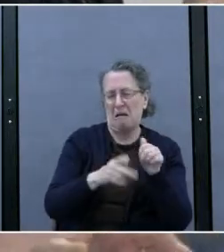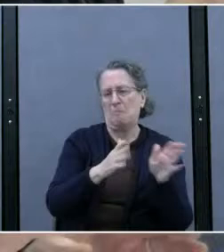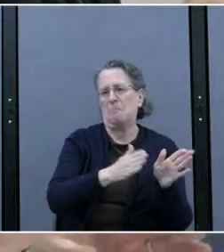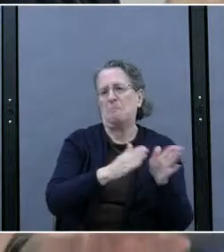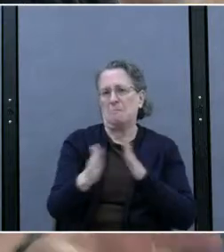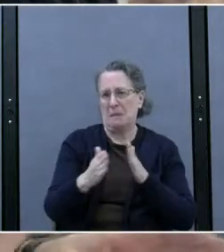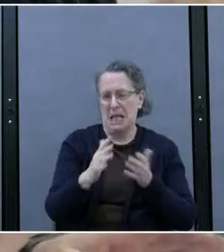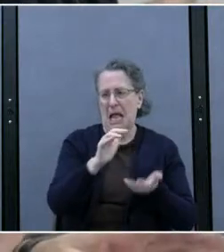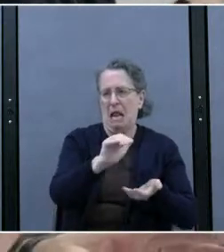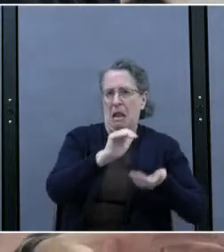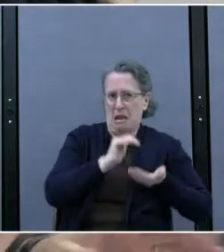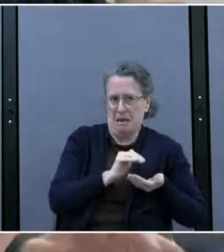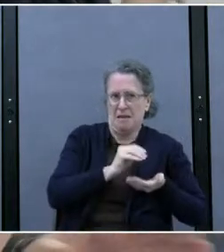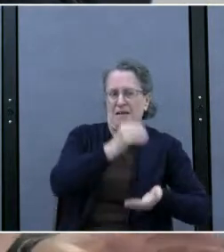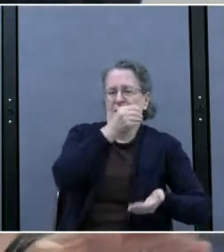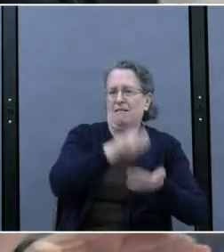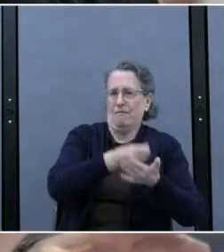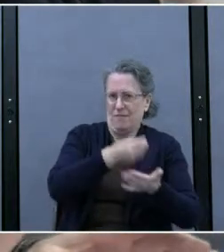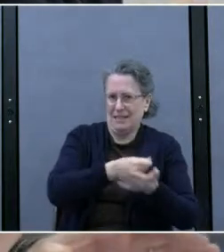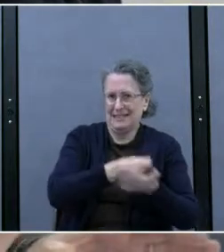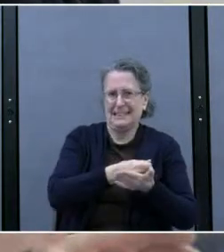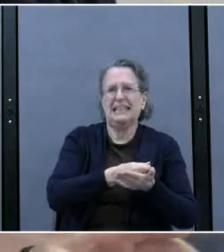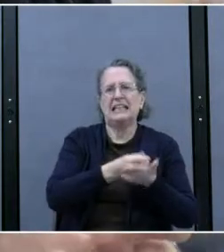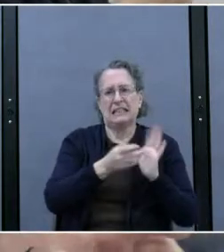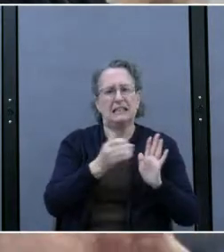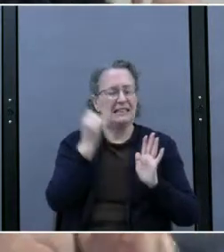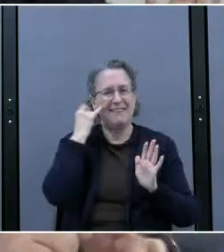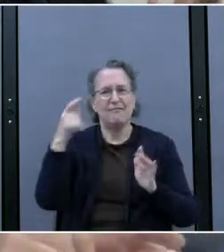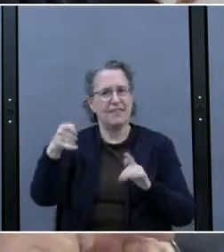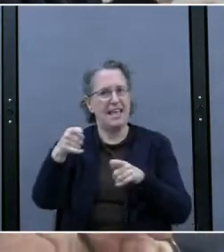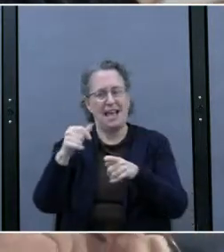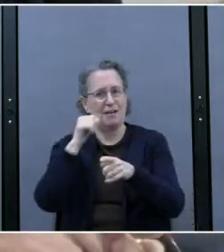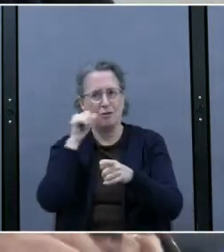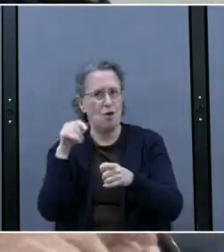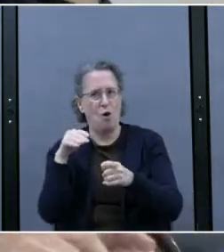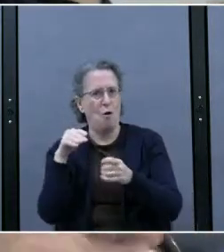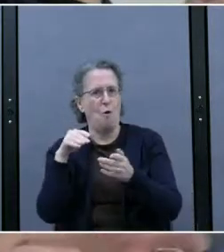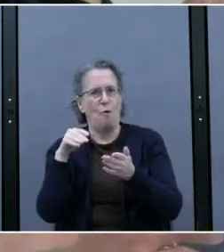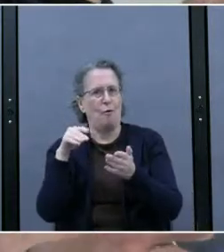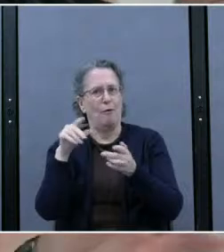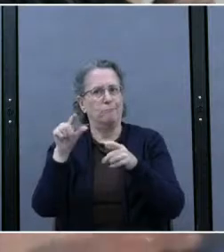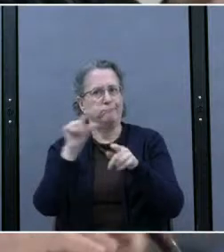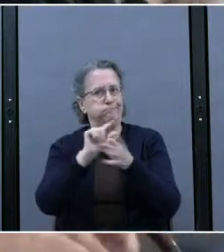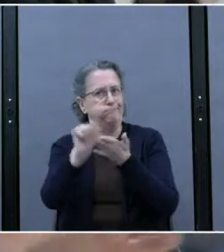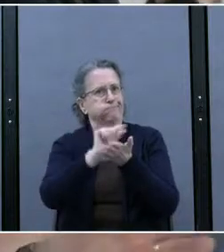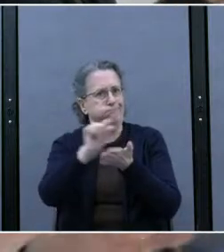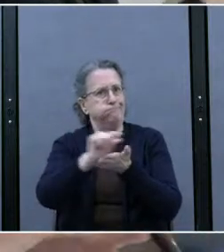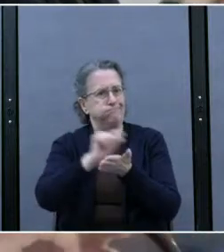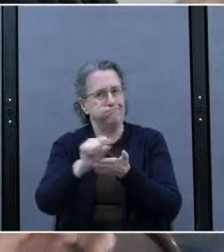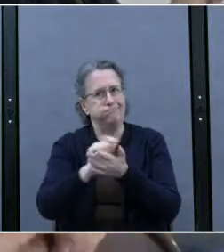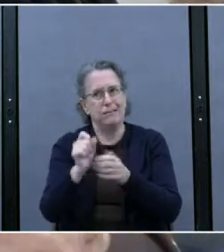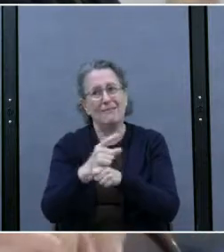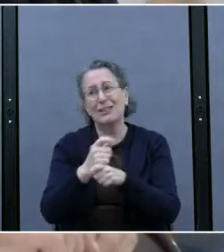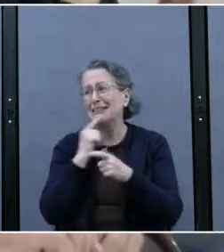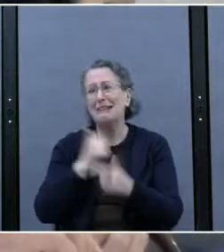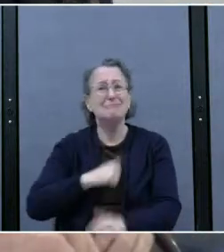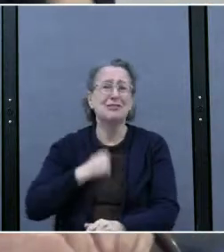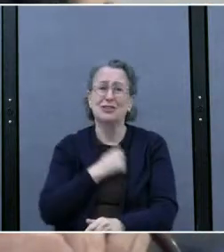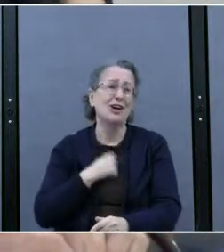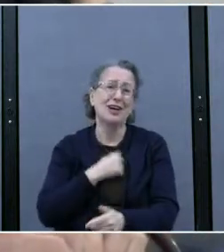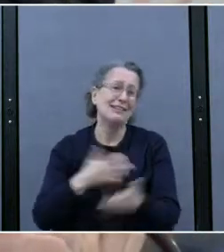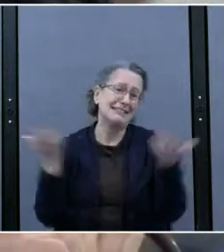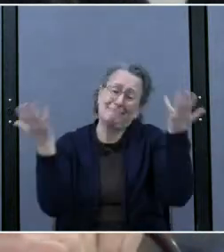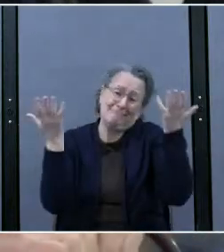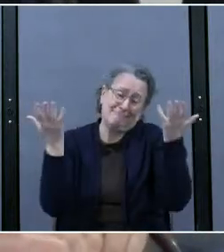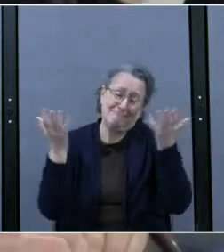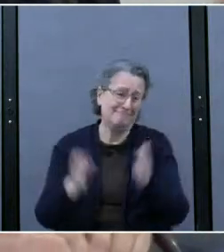special assessments, and it's also by statute, those have to be done each year. So sorry about that, but I don't see a